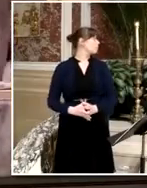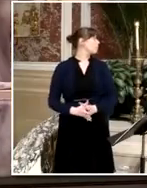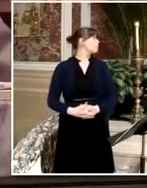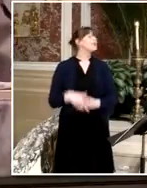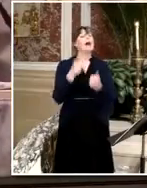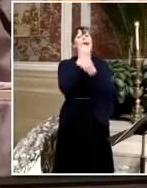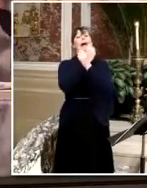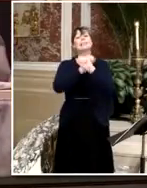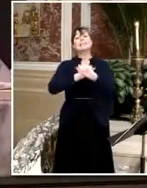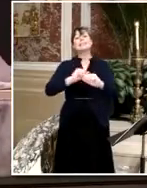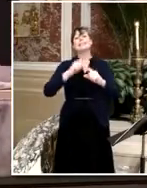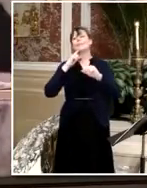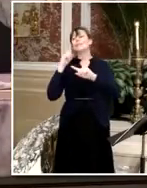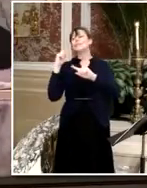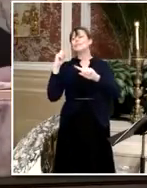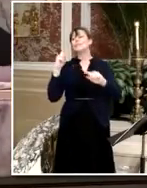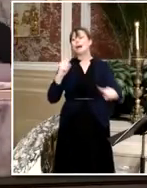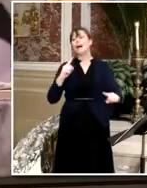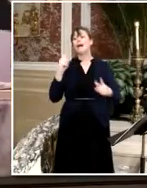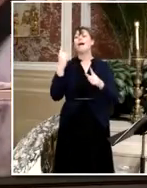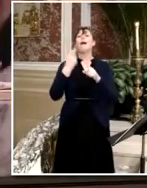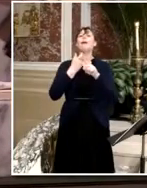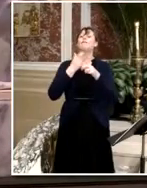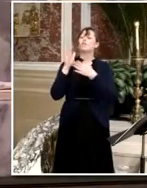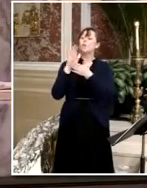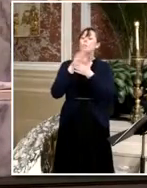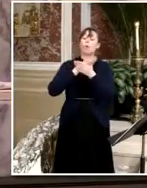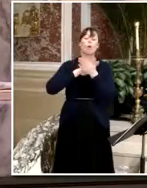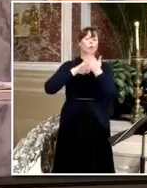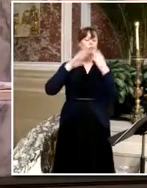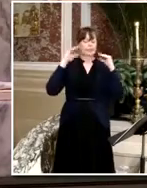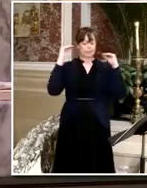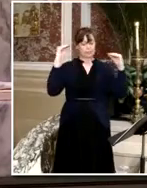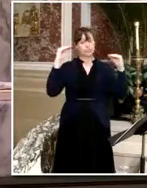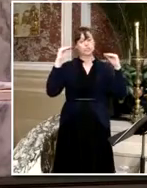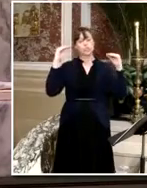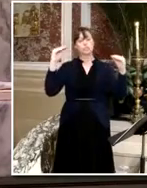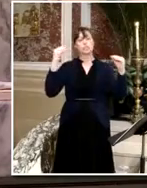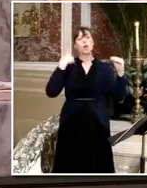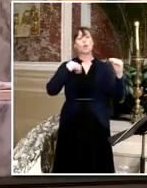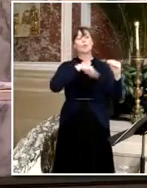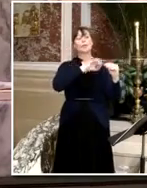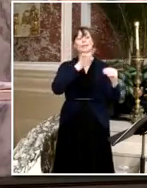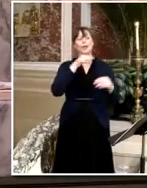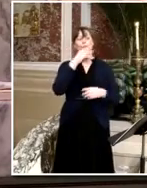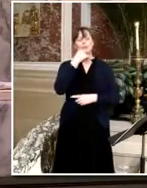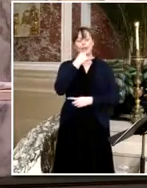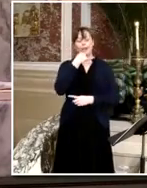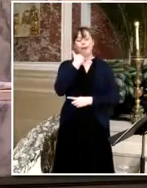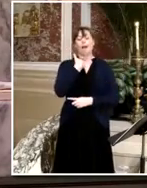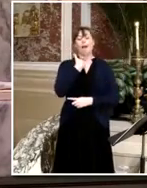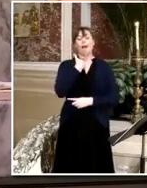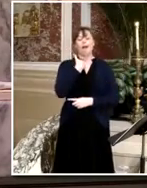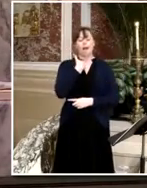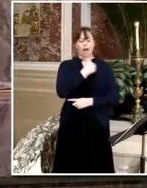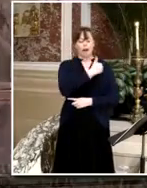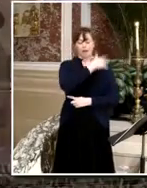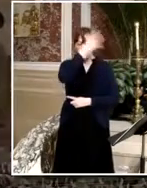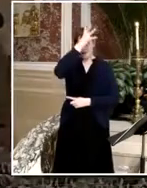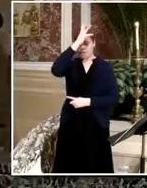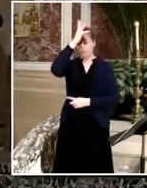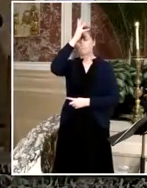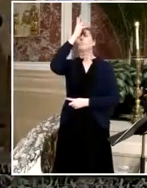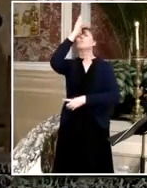The Savior's command, and formed by divine teaching, we dare to say, Our